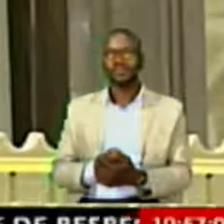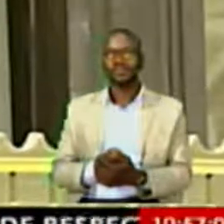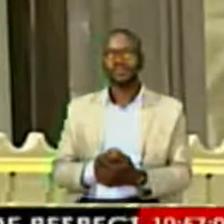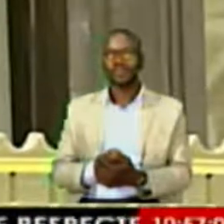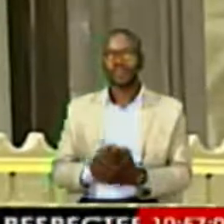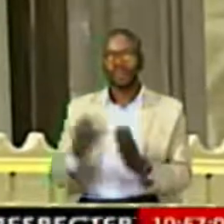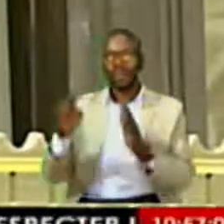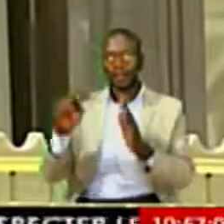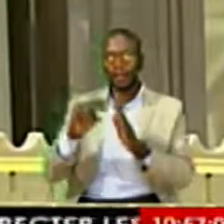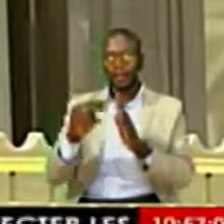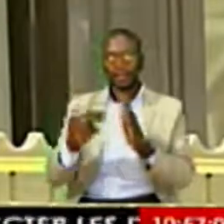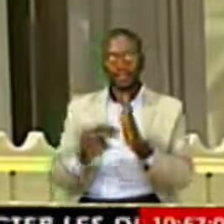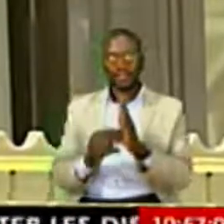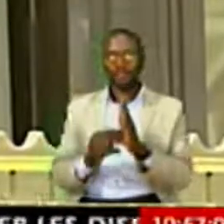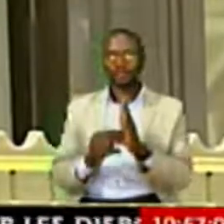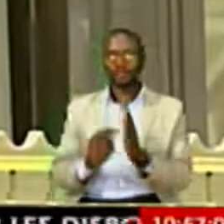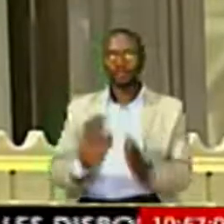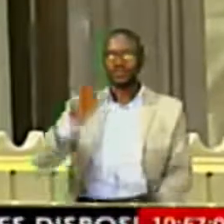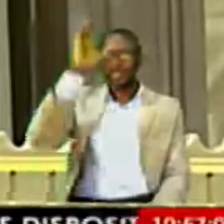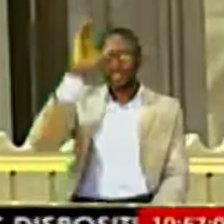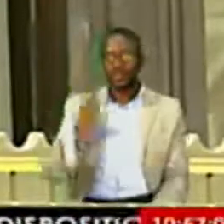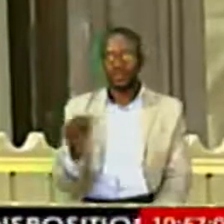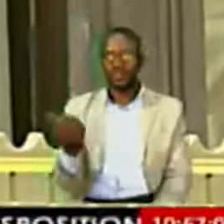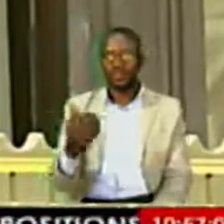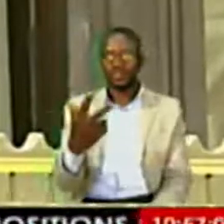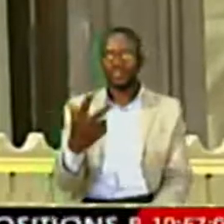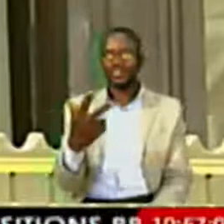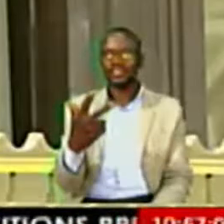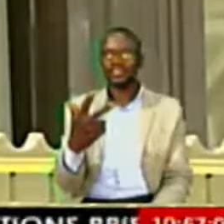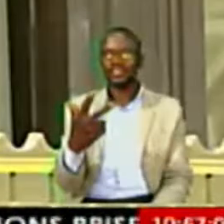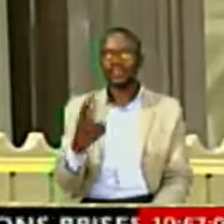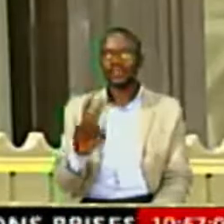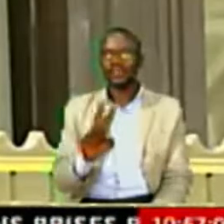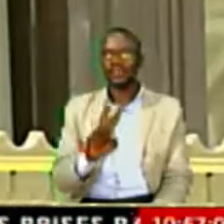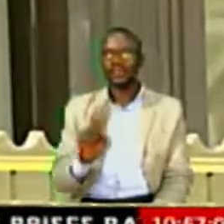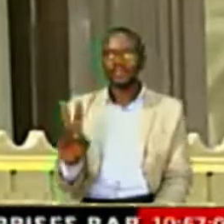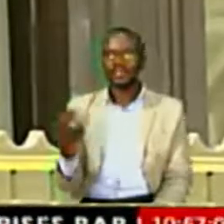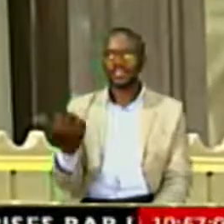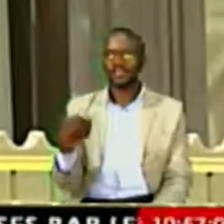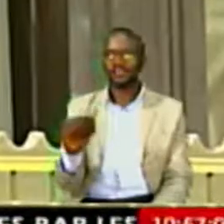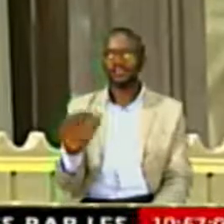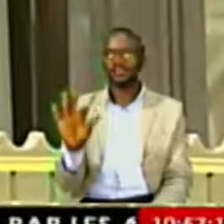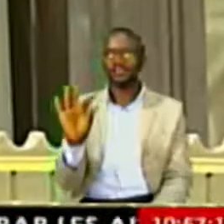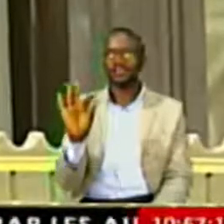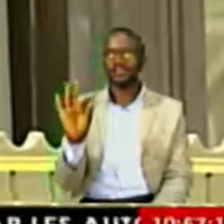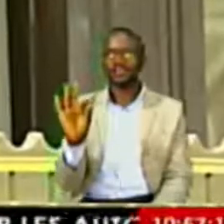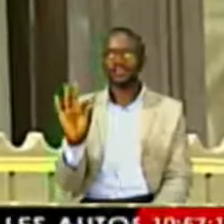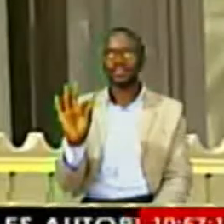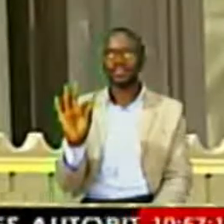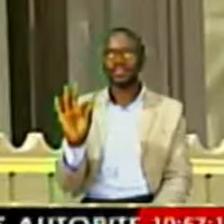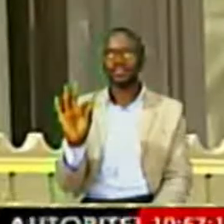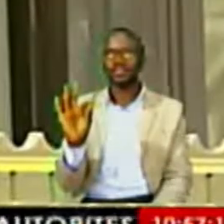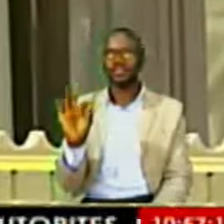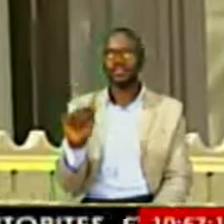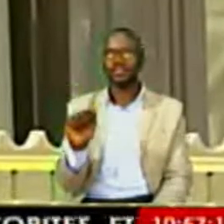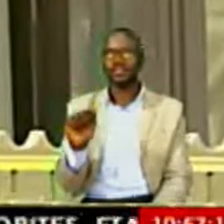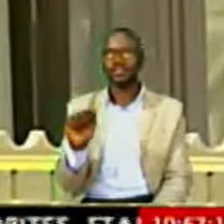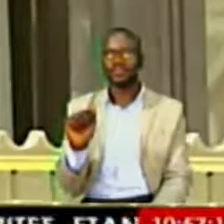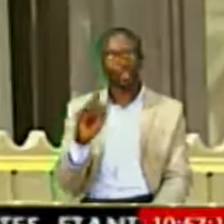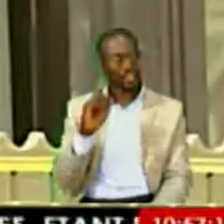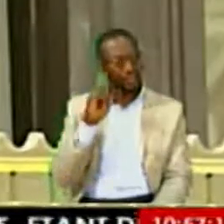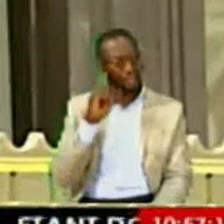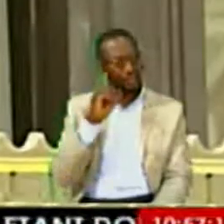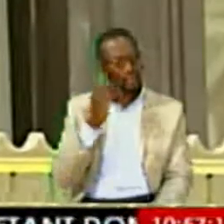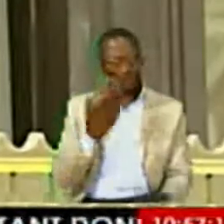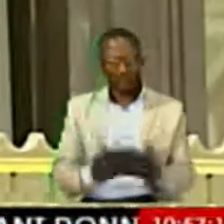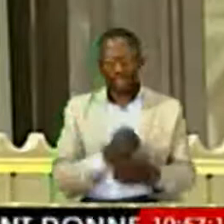Matthieu chapitre 13. Matthew 13. Verset 19. Verse 19. Écoutez bien, mes frères